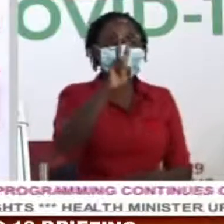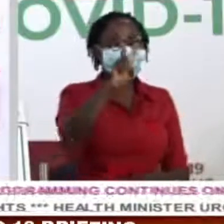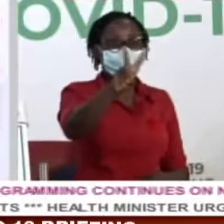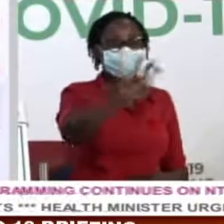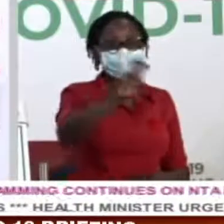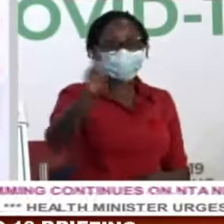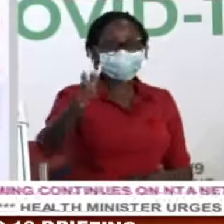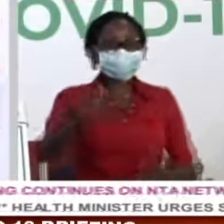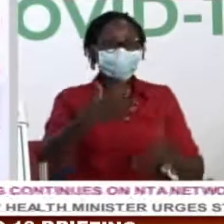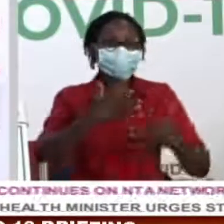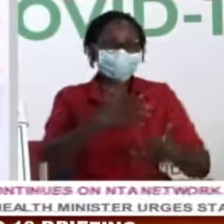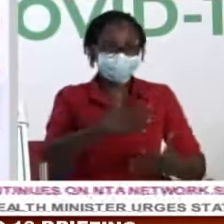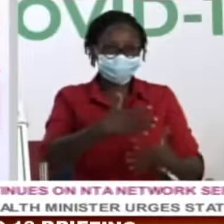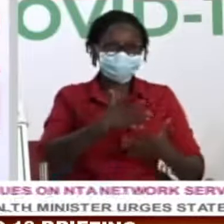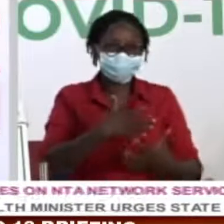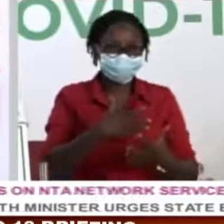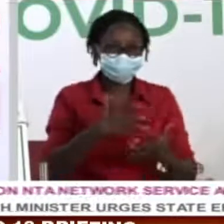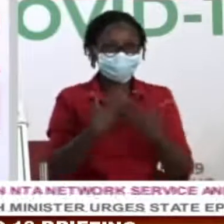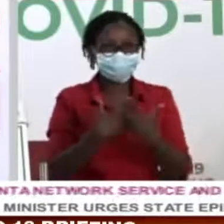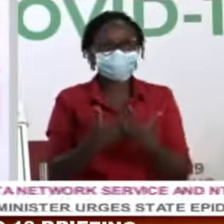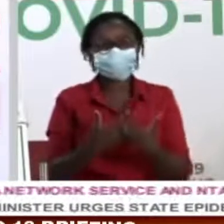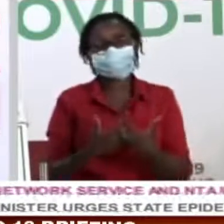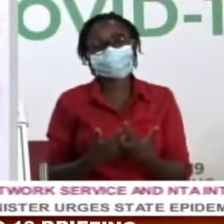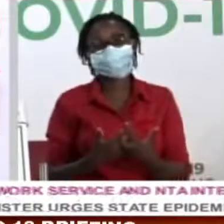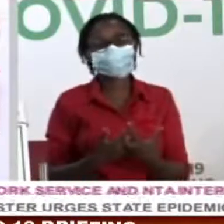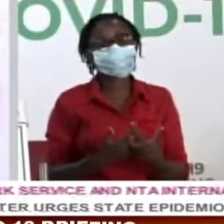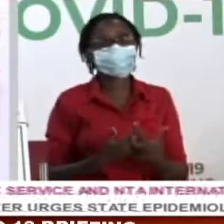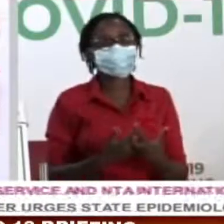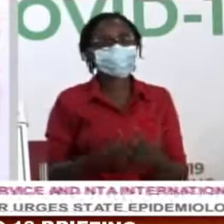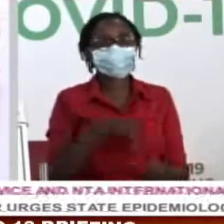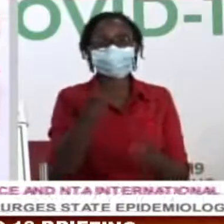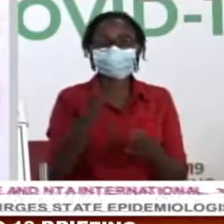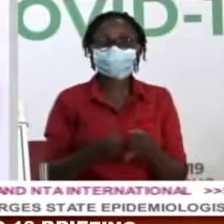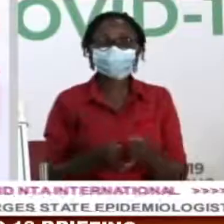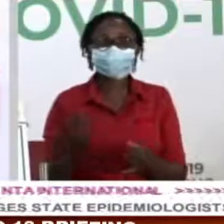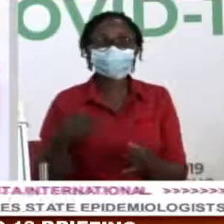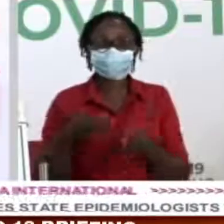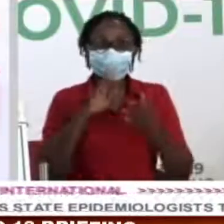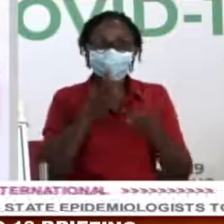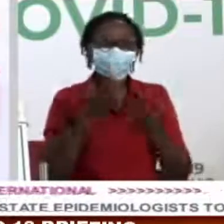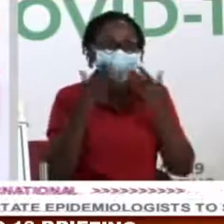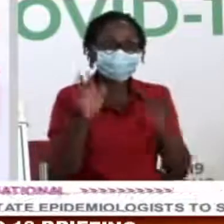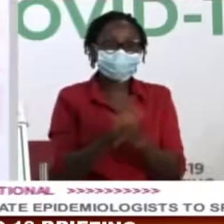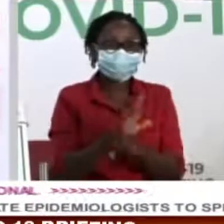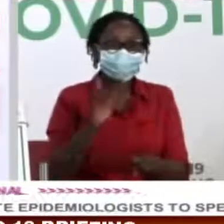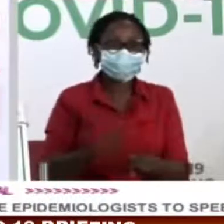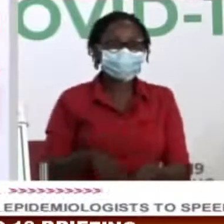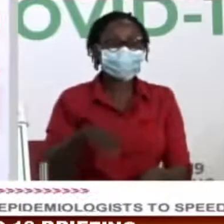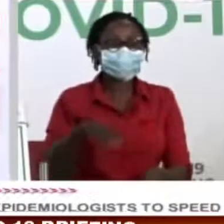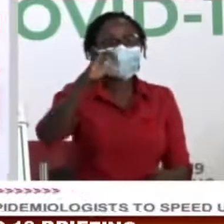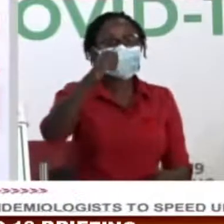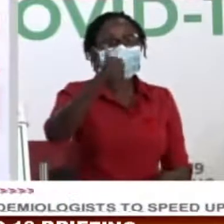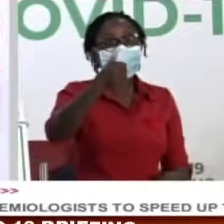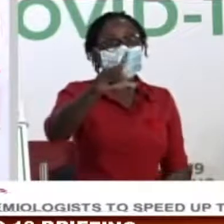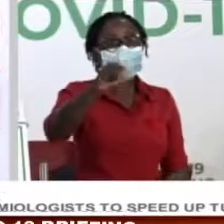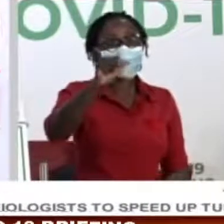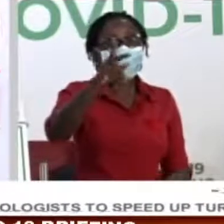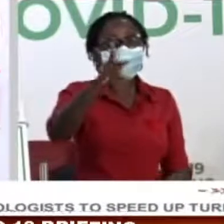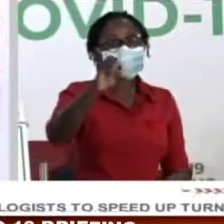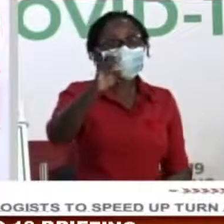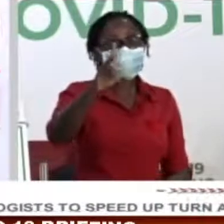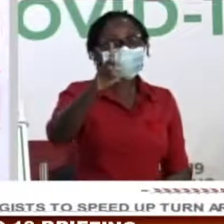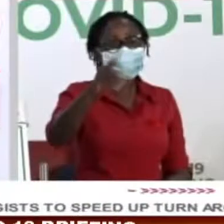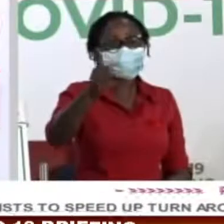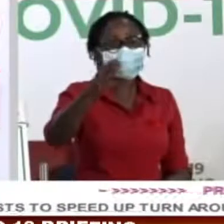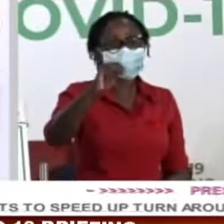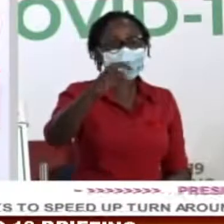as the maintenance and the training that comes with them. Finally, we are also grateful to the Aliko Dangote Foundation for